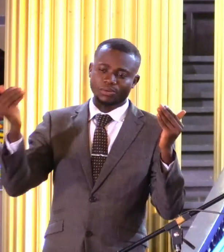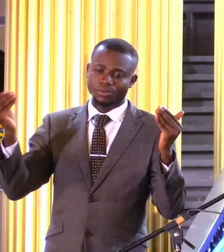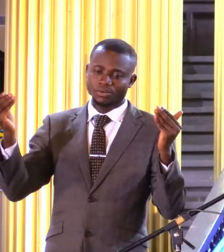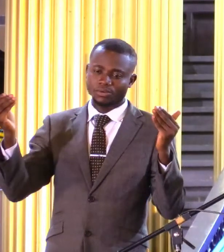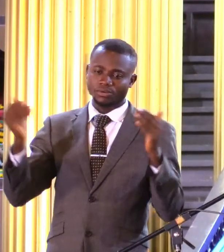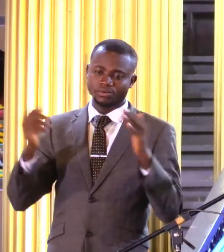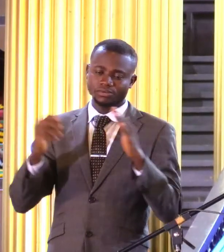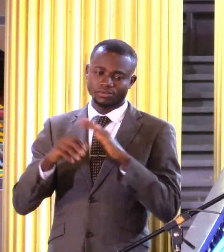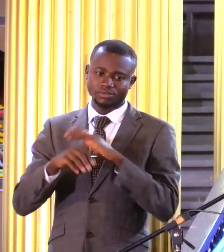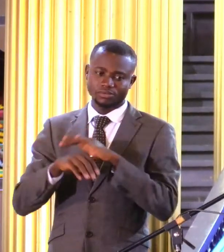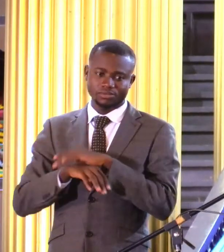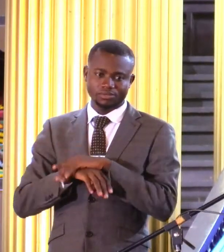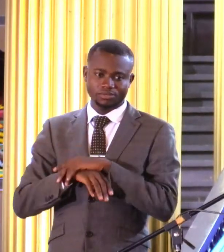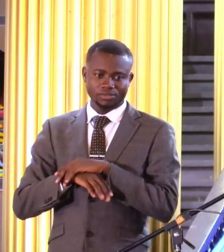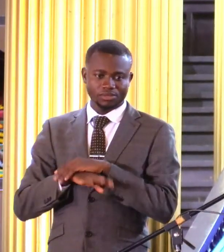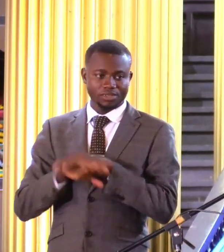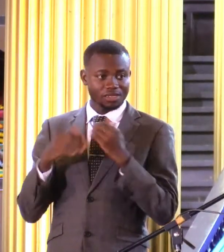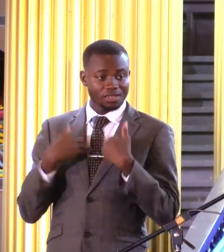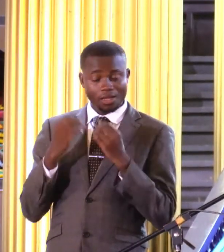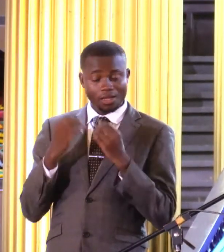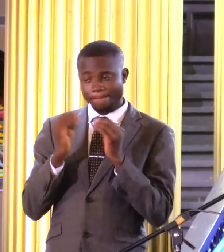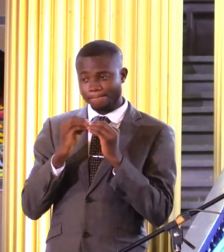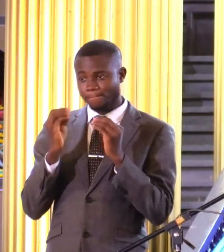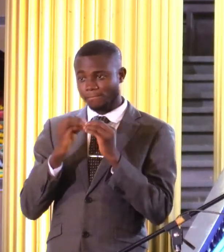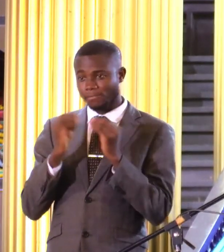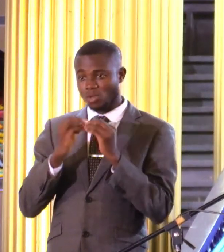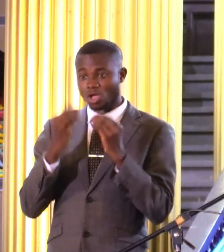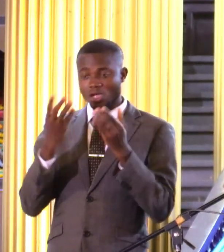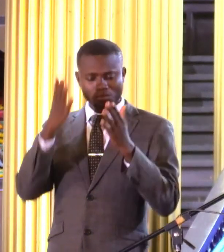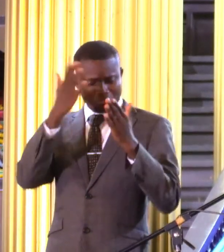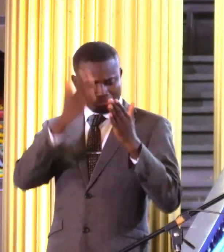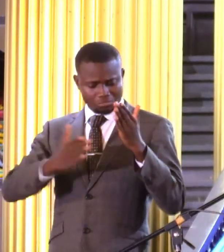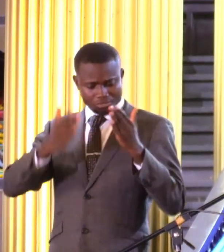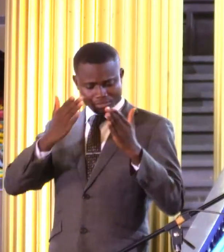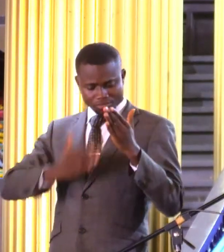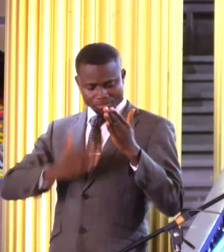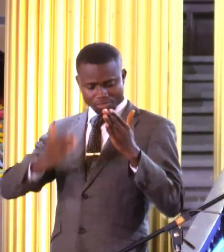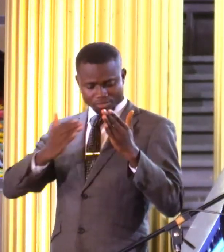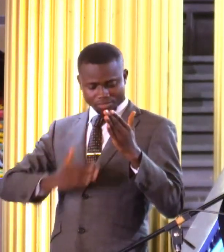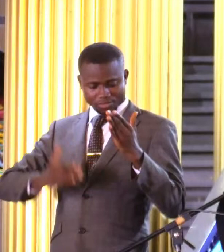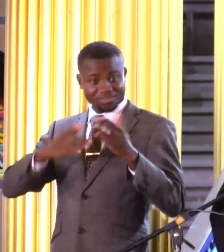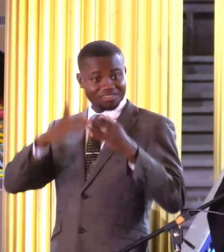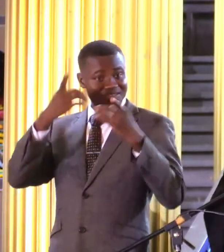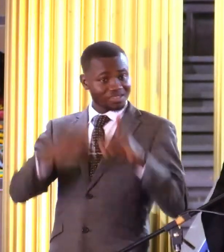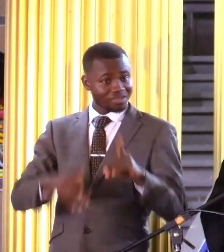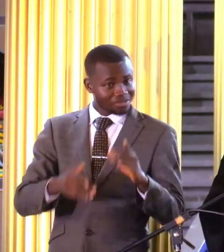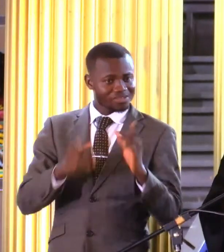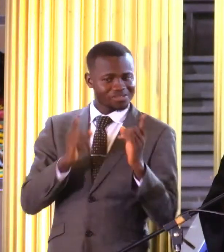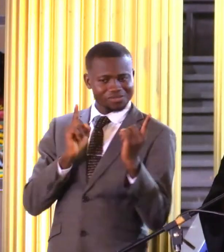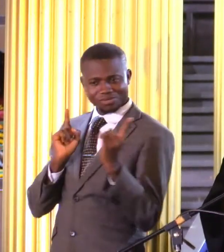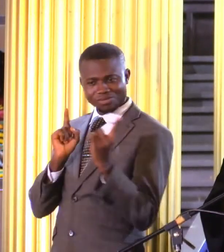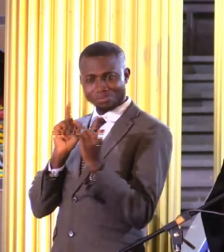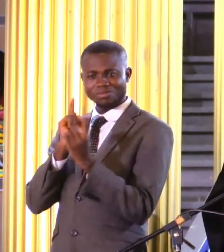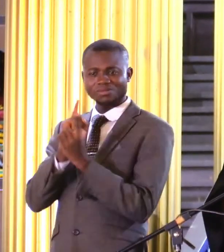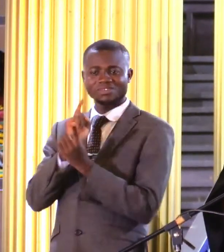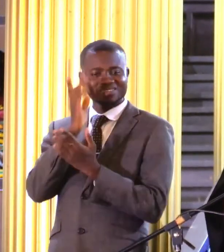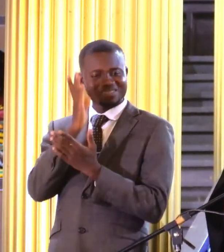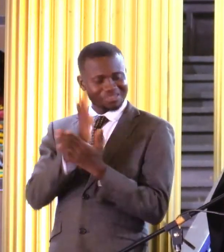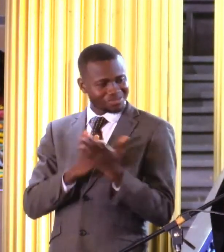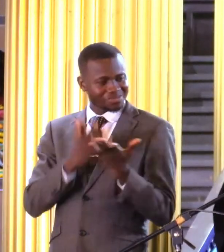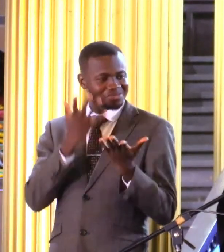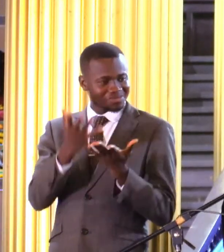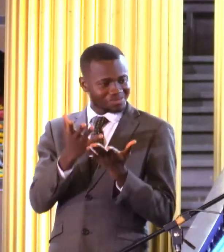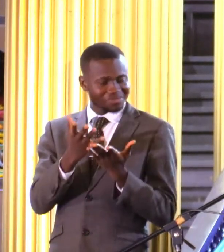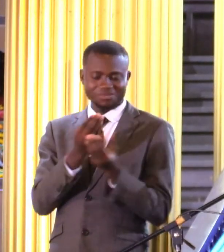being here. And we have a lot more who have been online. And Prof, maybe when you are done, you want to read some of the comments that are coming in